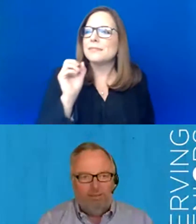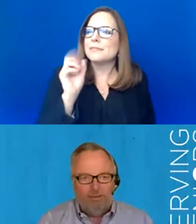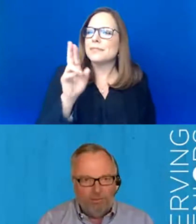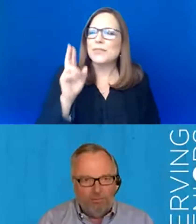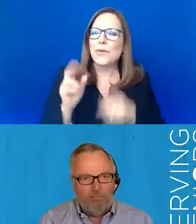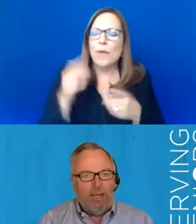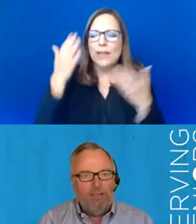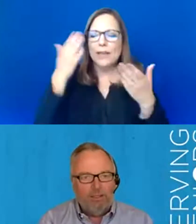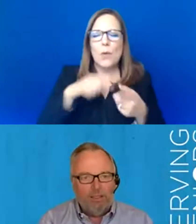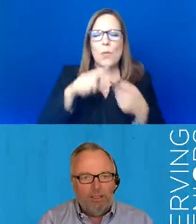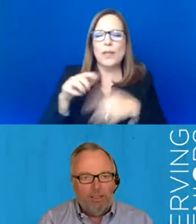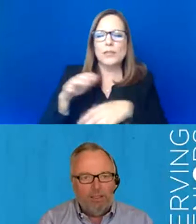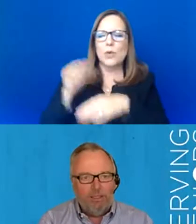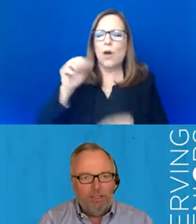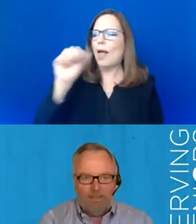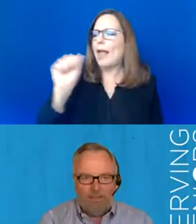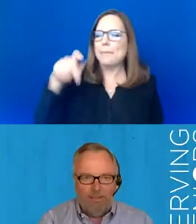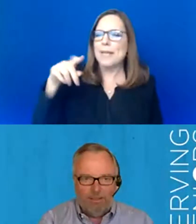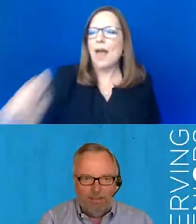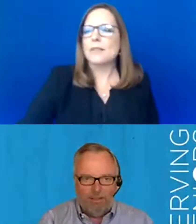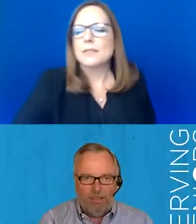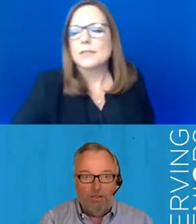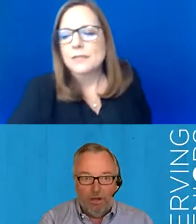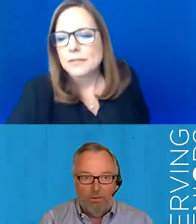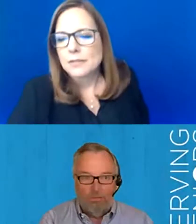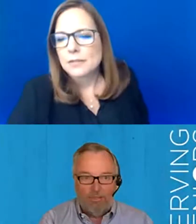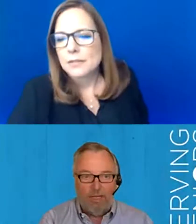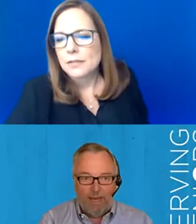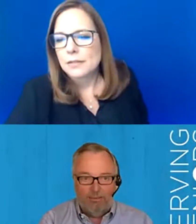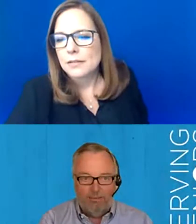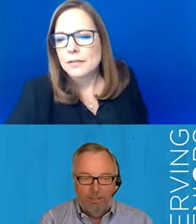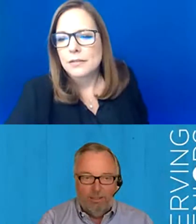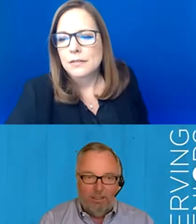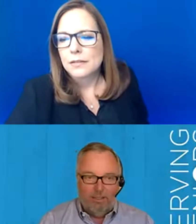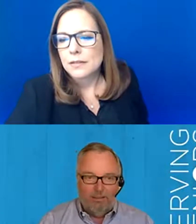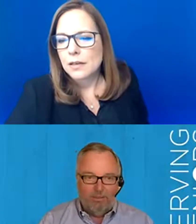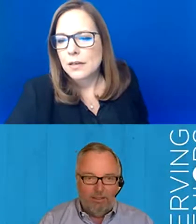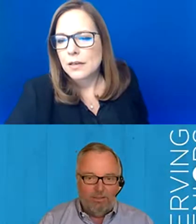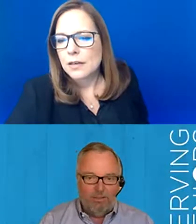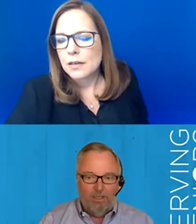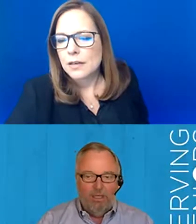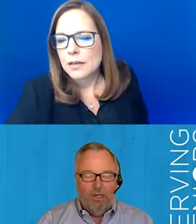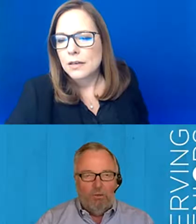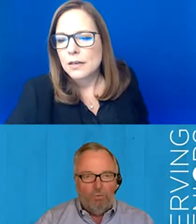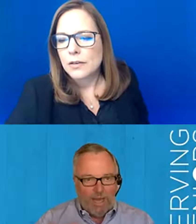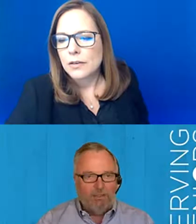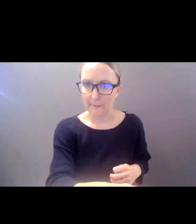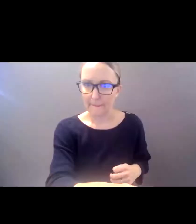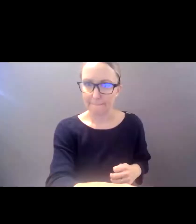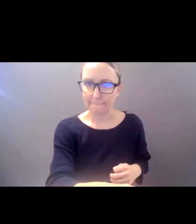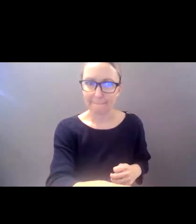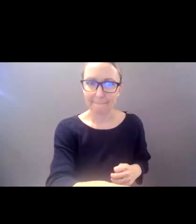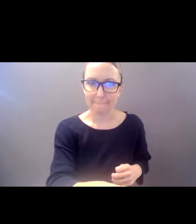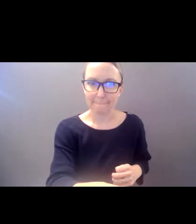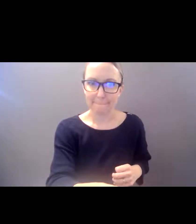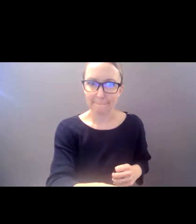So some basic information that they didn't have. And so that's a